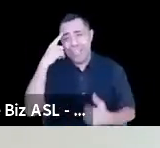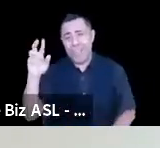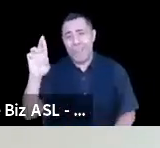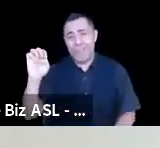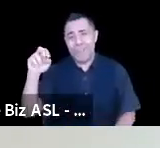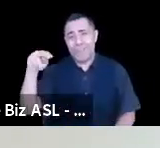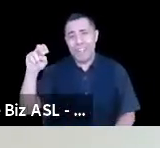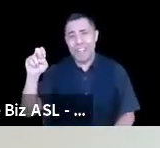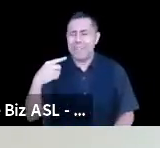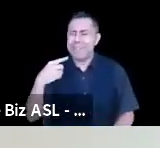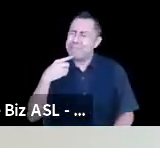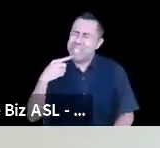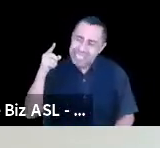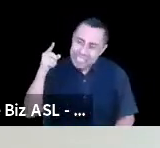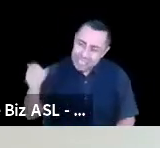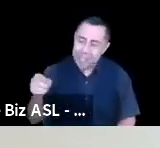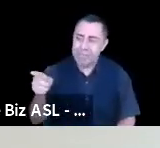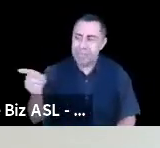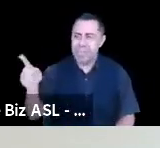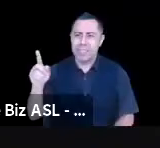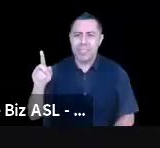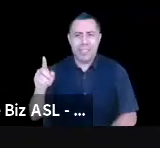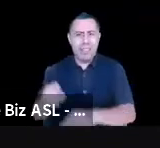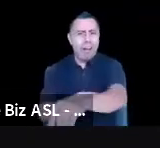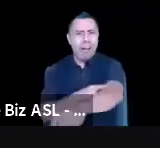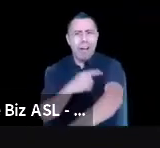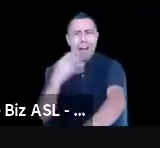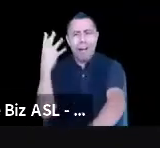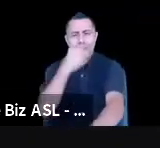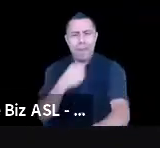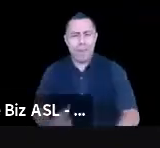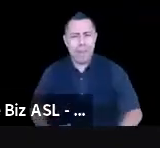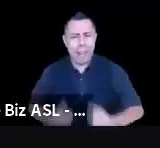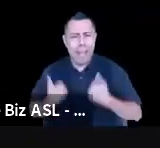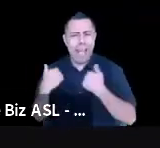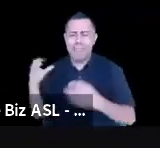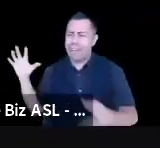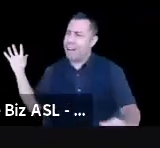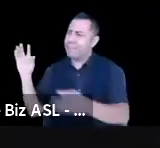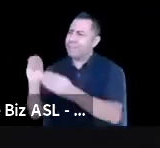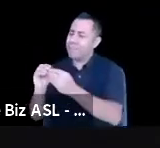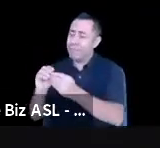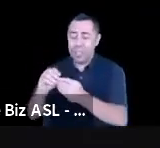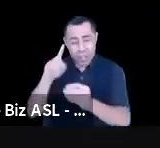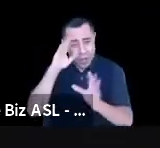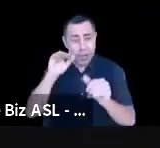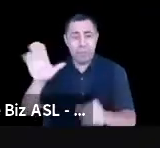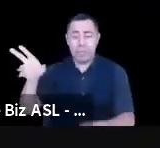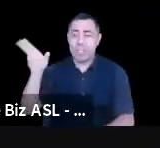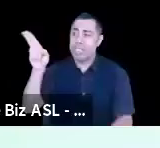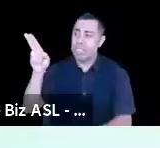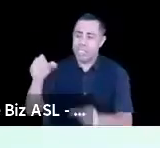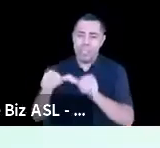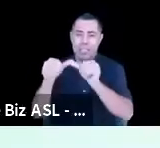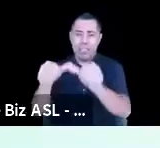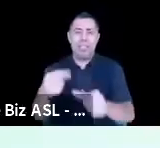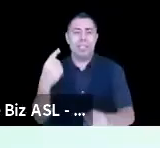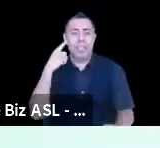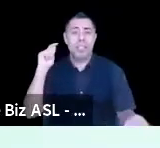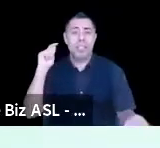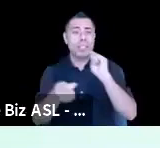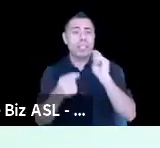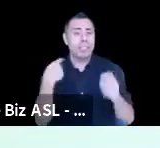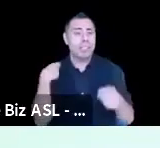lived a long and beautiful life, and I hope that his legacy lives on. René me dio la bienvenida al teatro hace